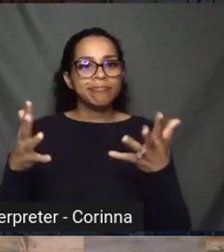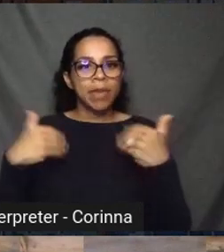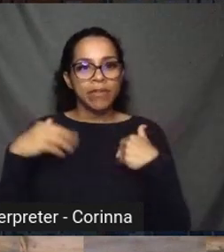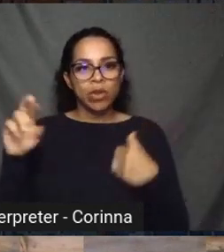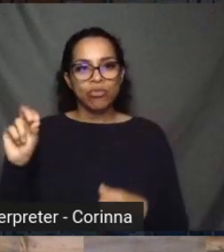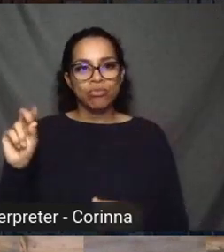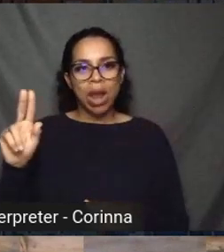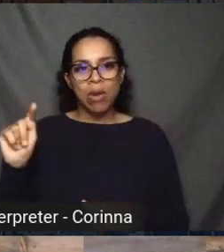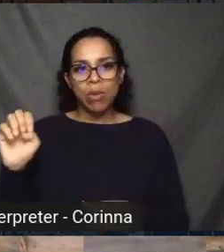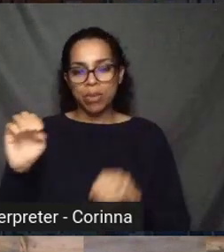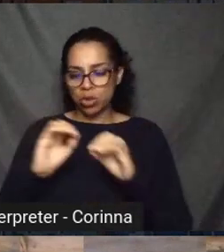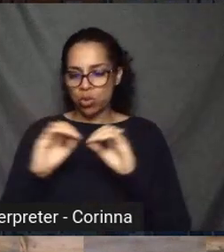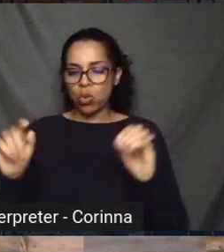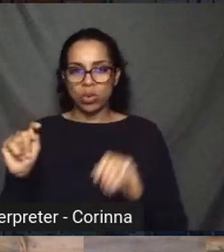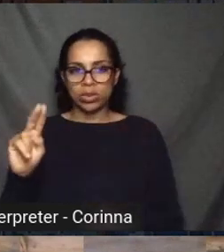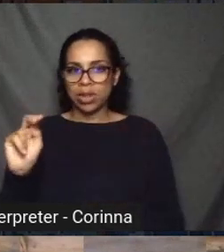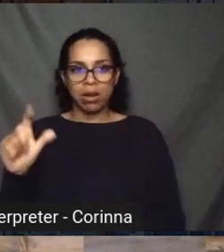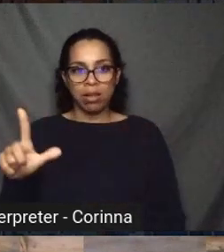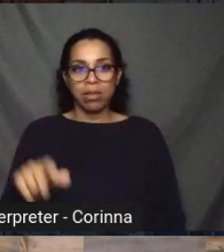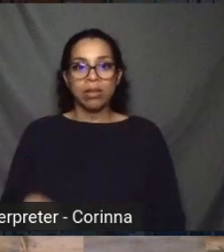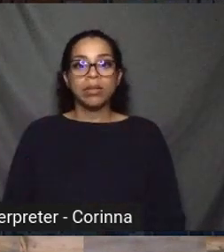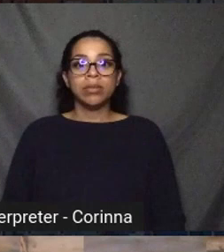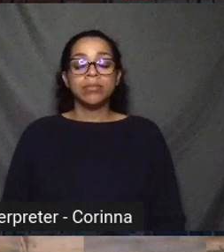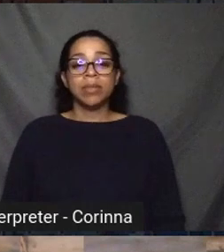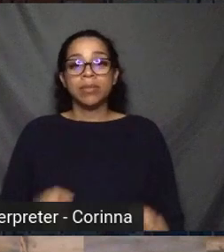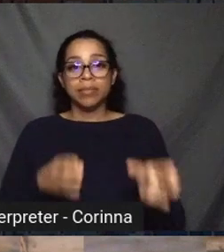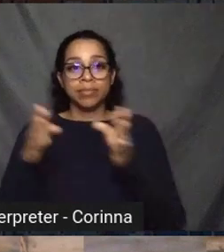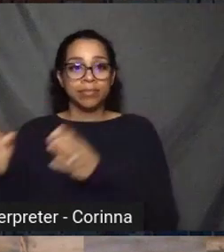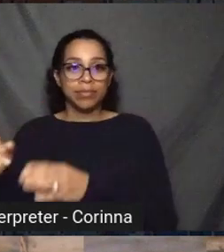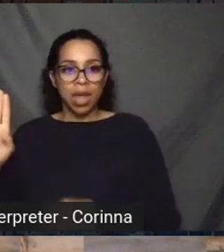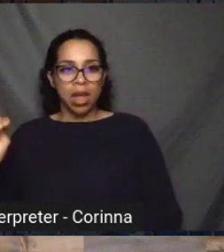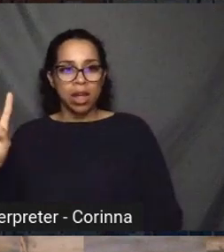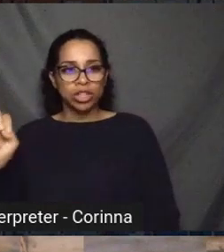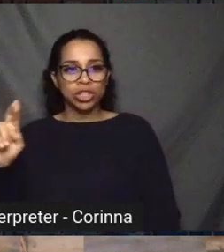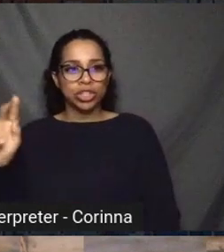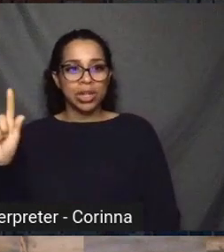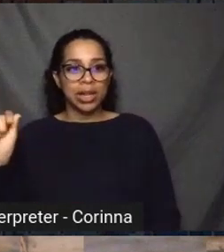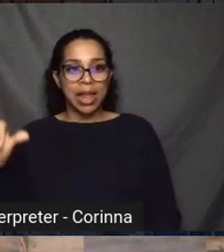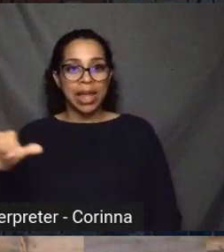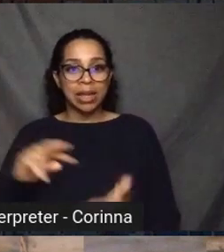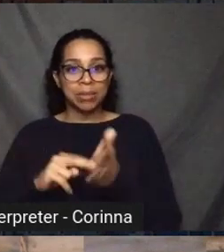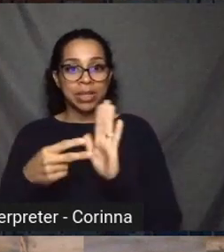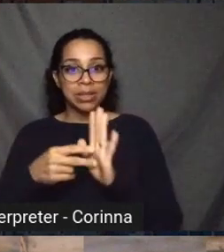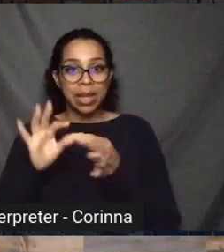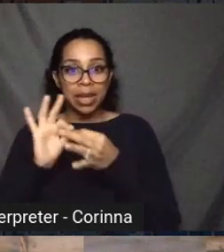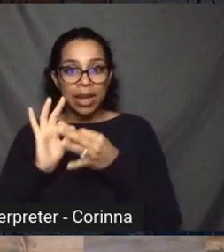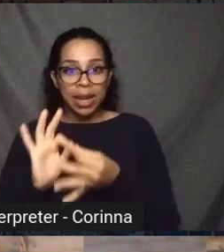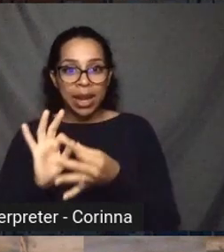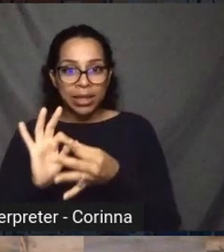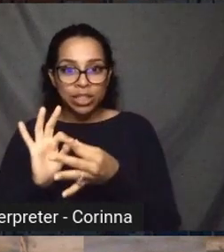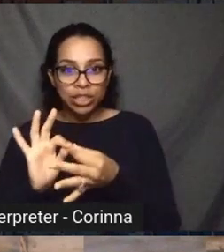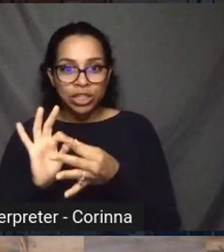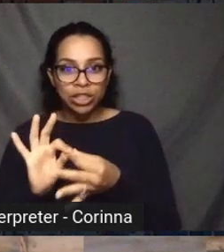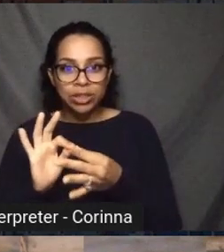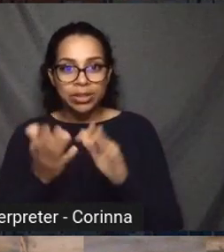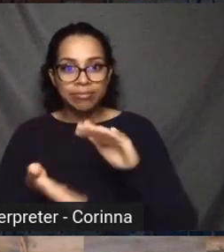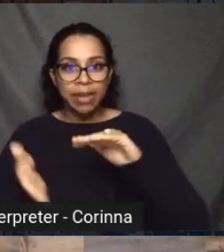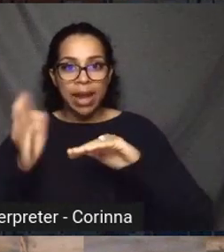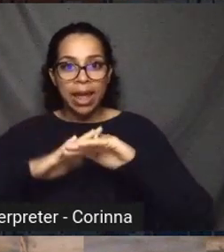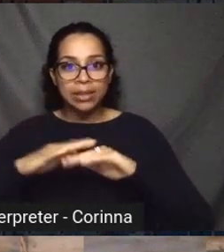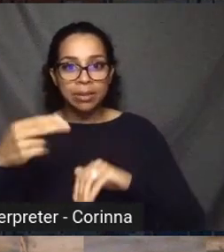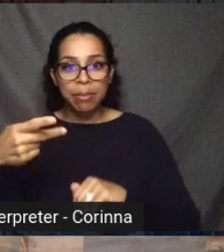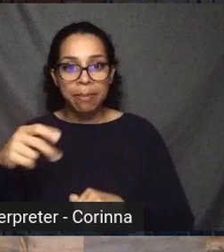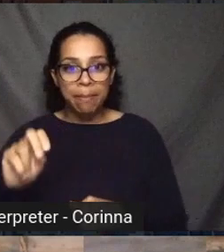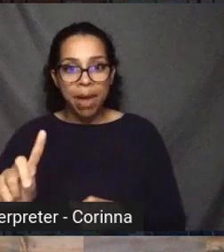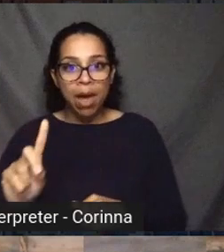right? An underlay is where the connections between the containers and hence the pods uses the underlying network